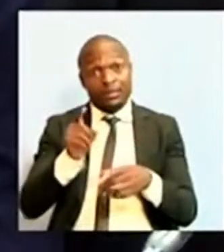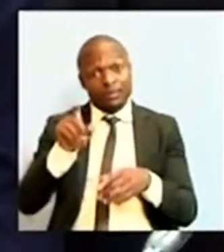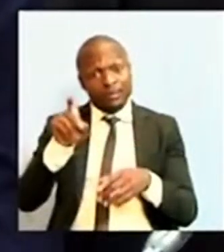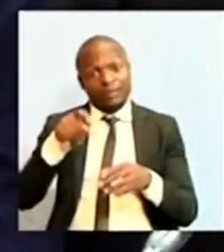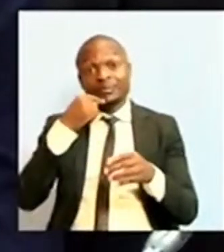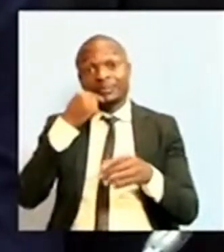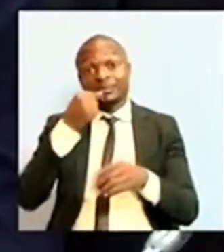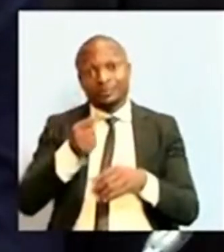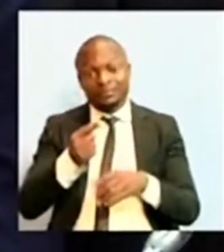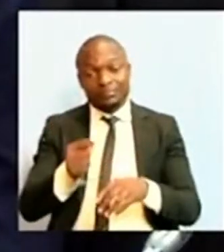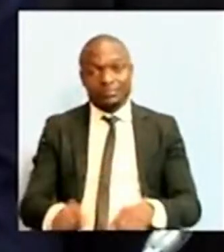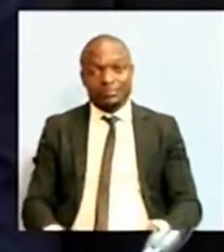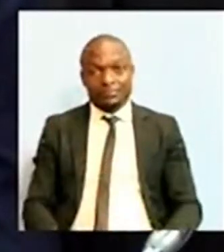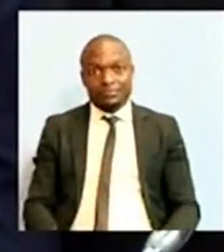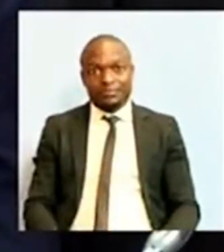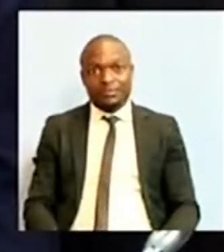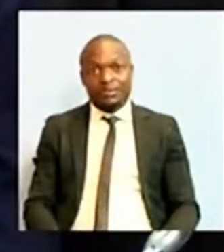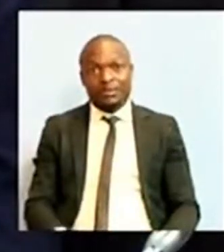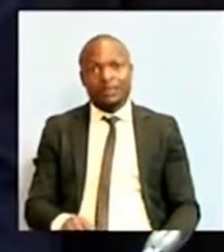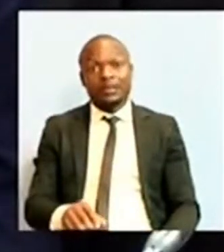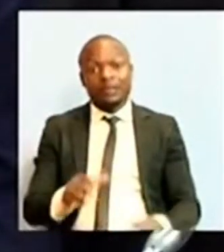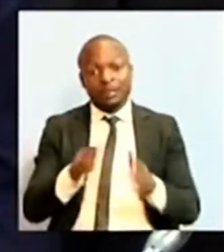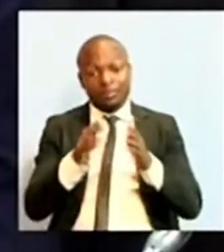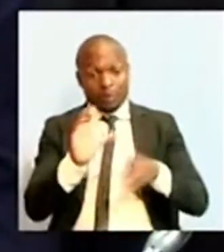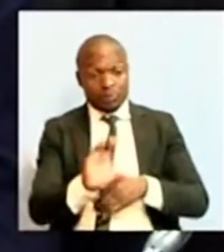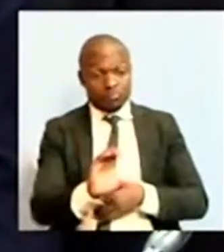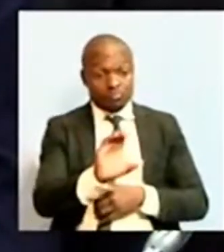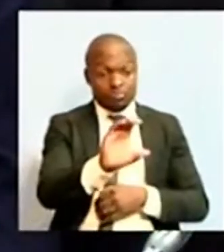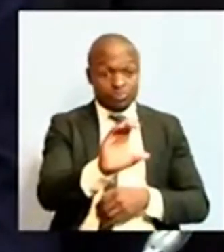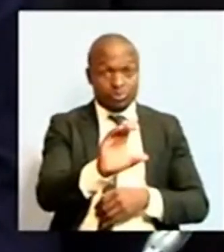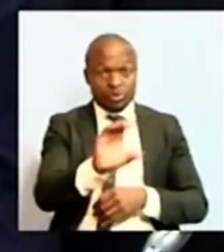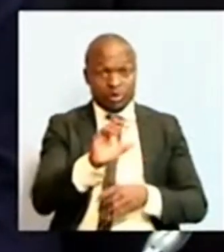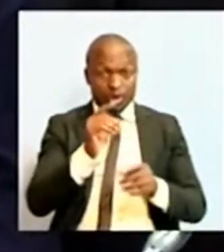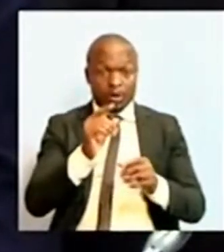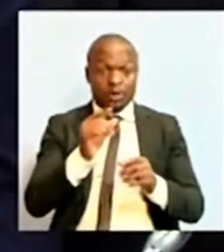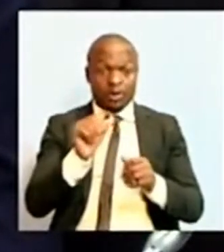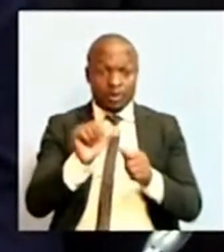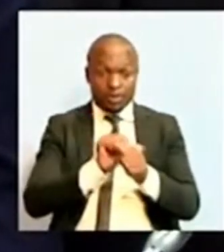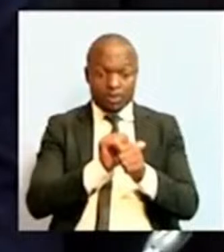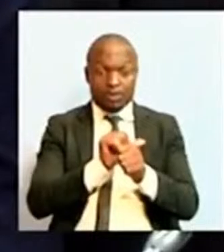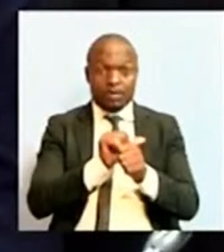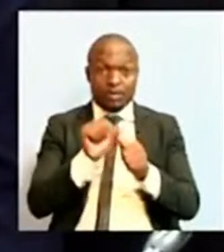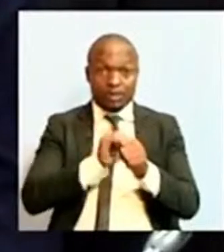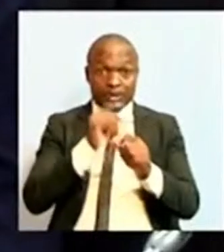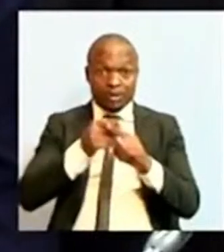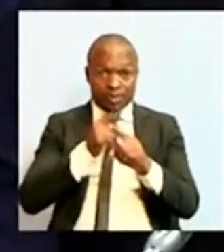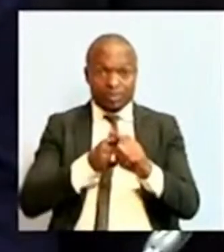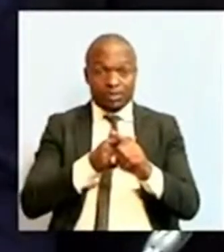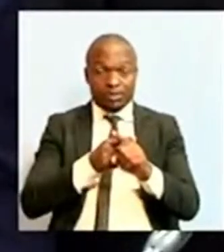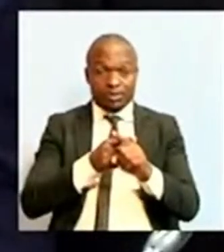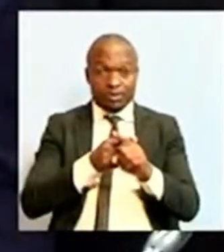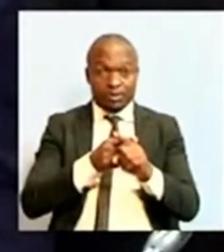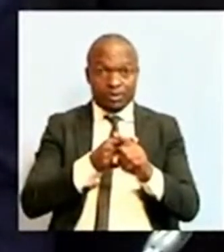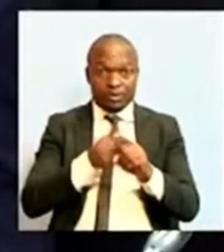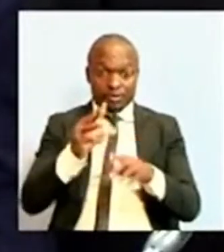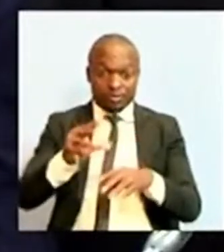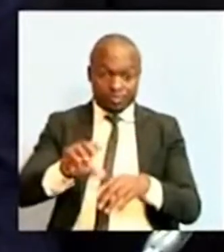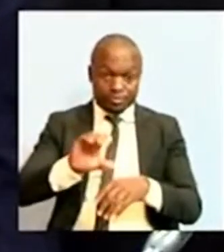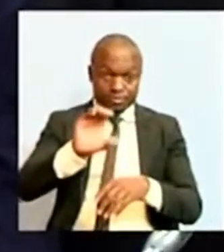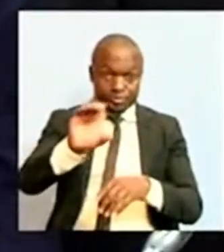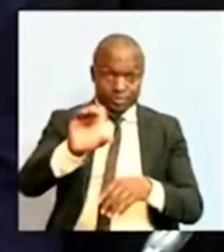mention that the huge proportion of our monthly income actually goes to salaries and